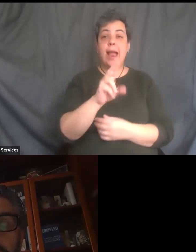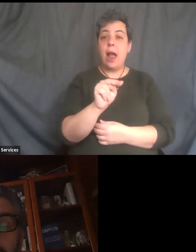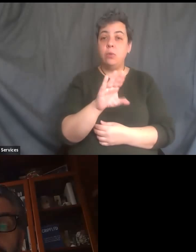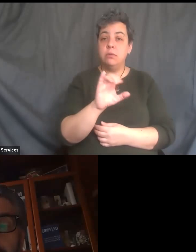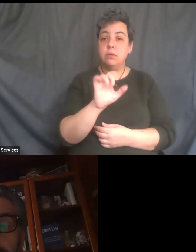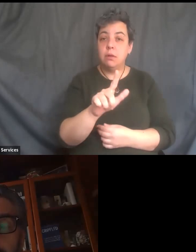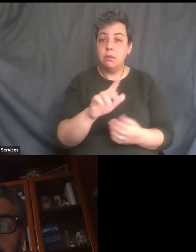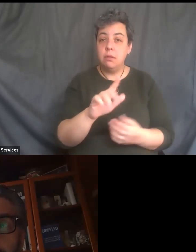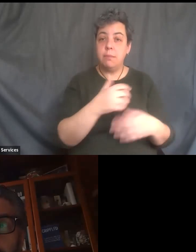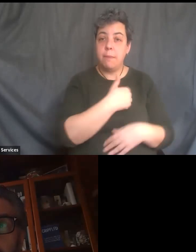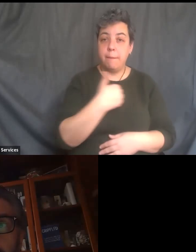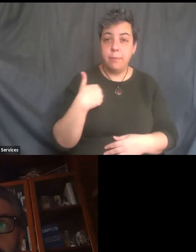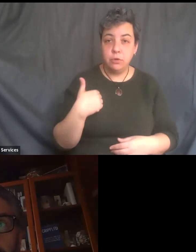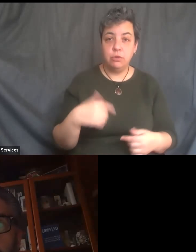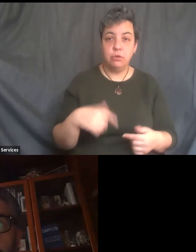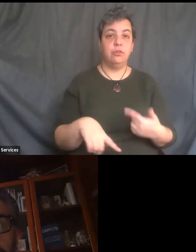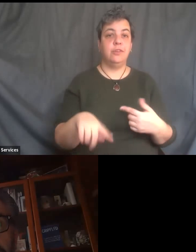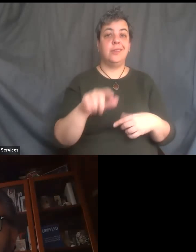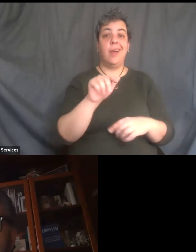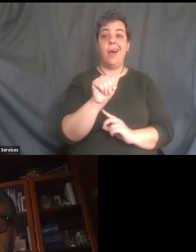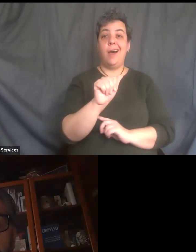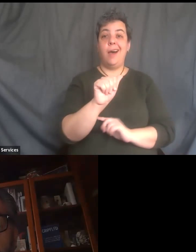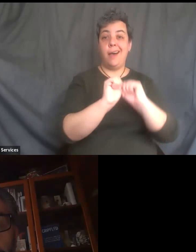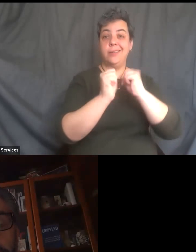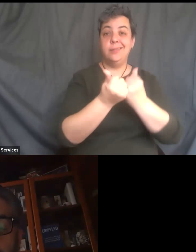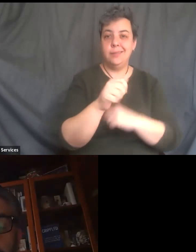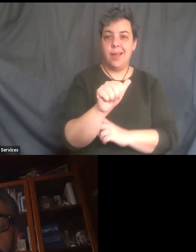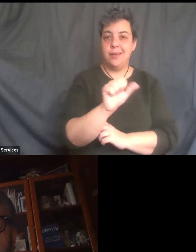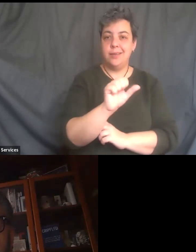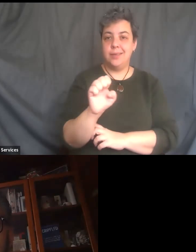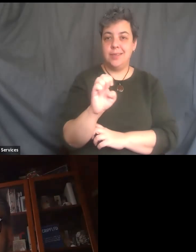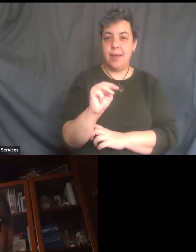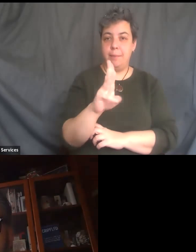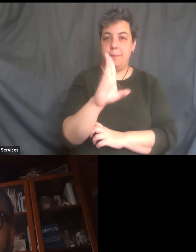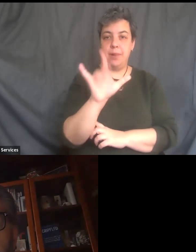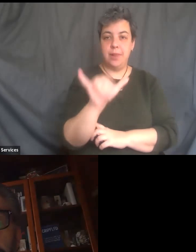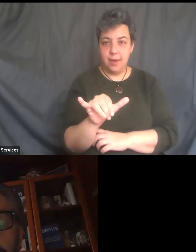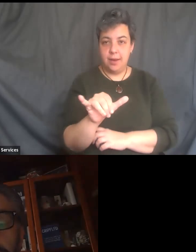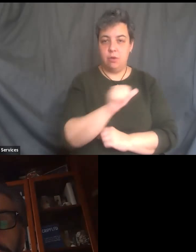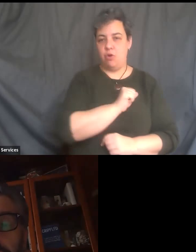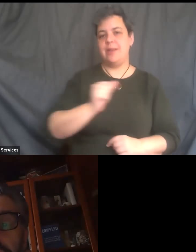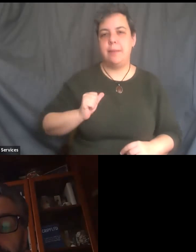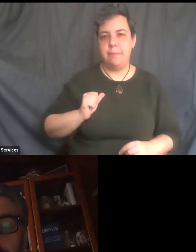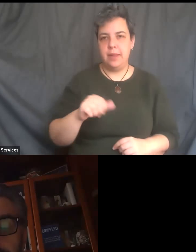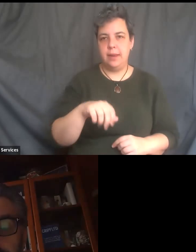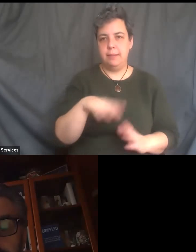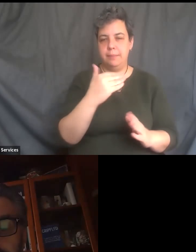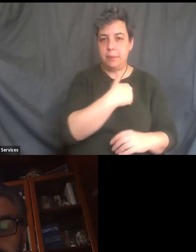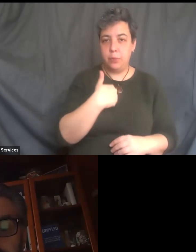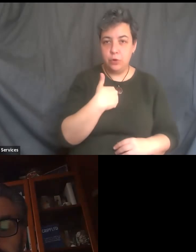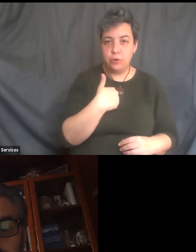them. And you know, again, we're doing everything we can in our capacity to make it happen.